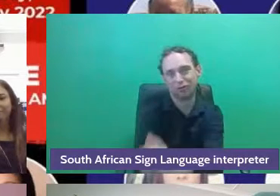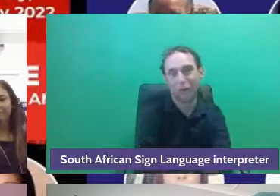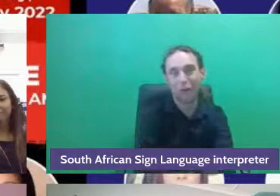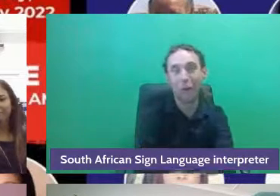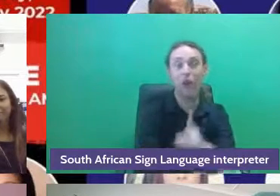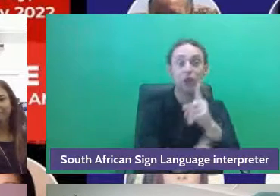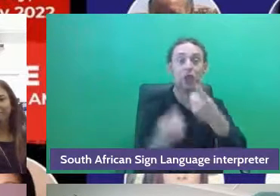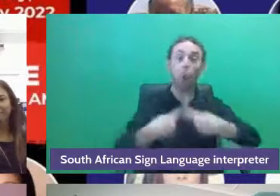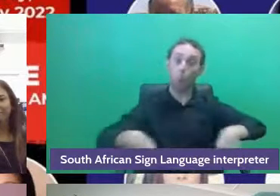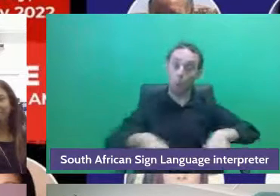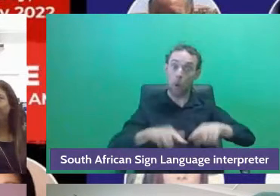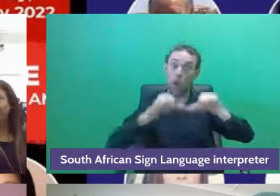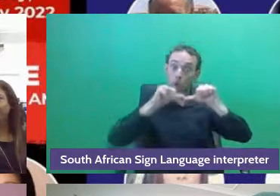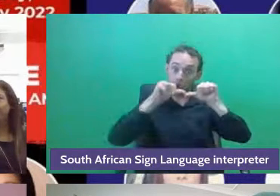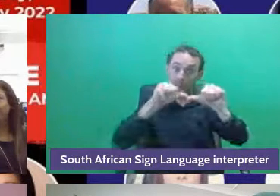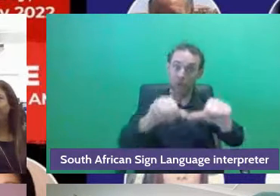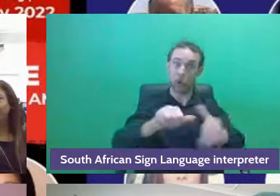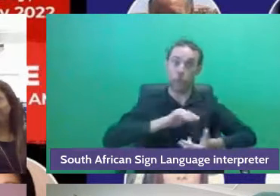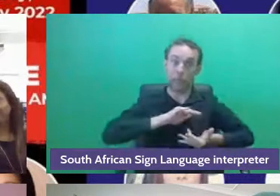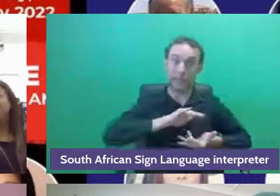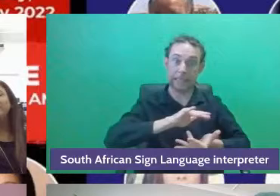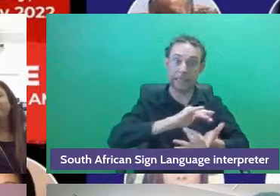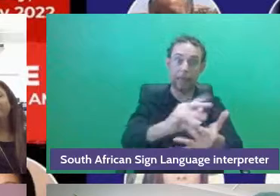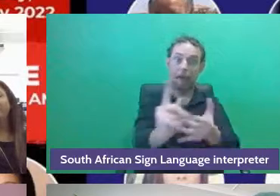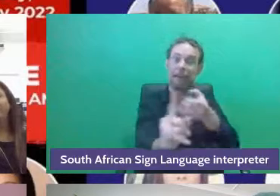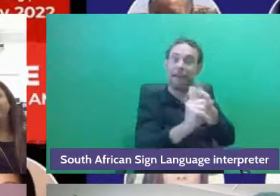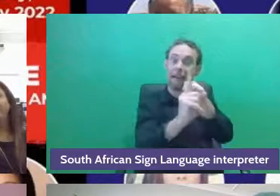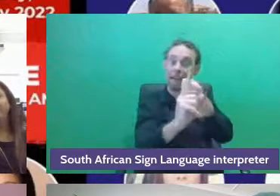work. We will definitely,